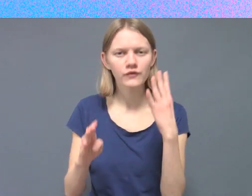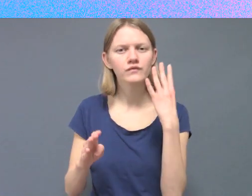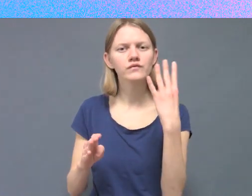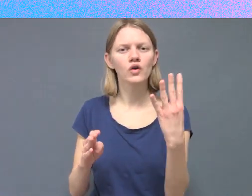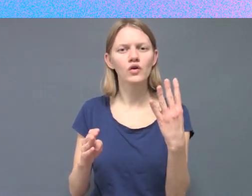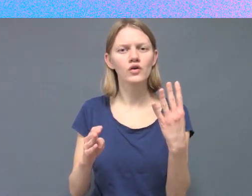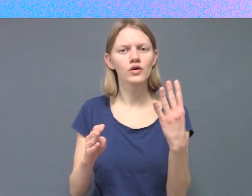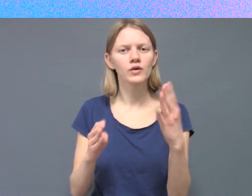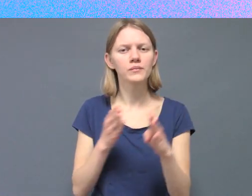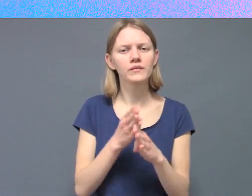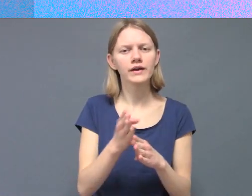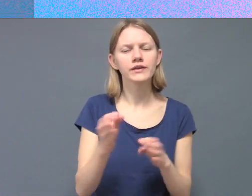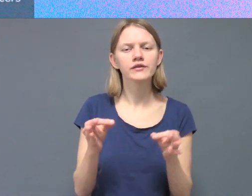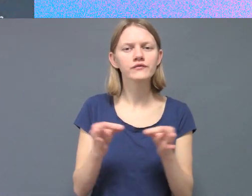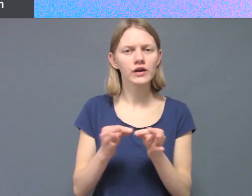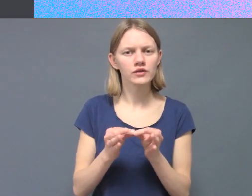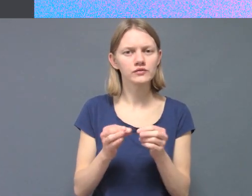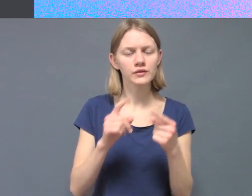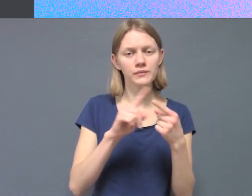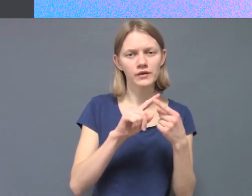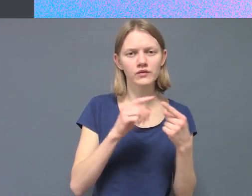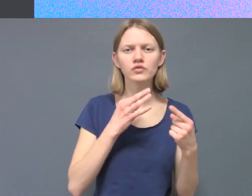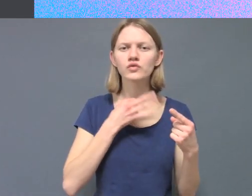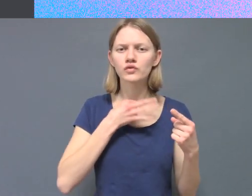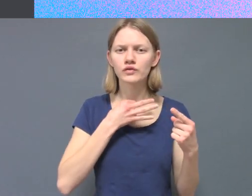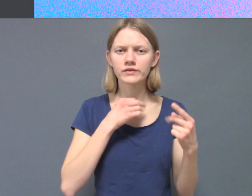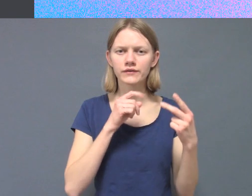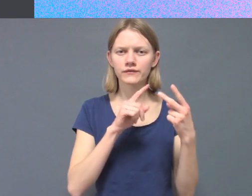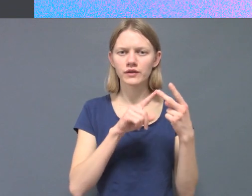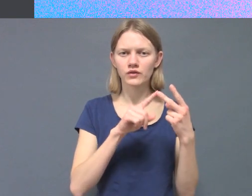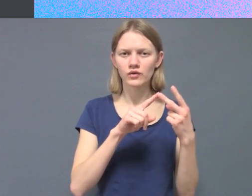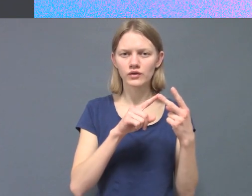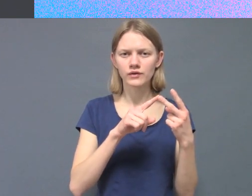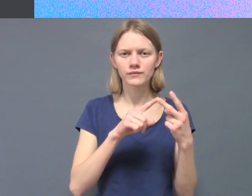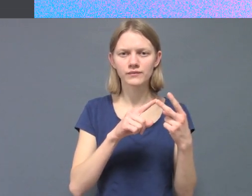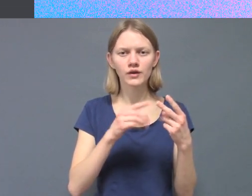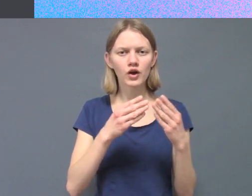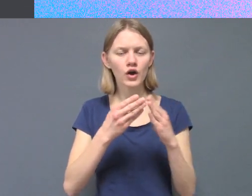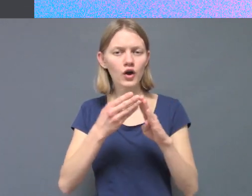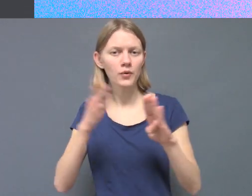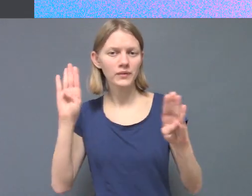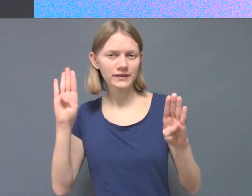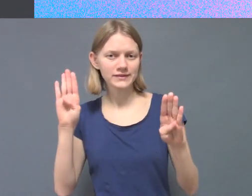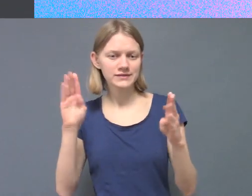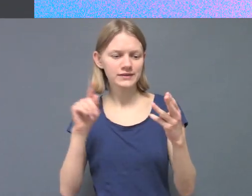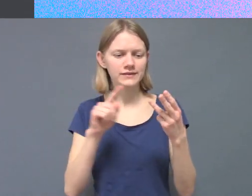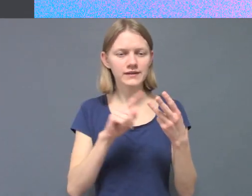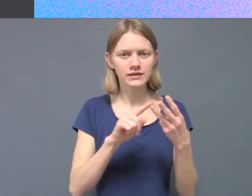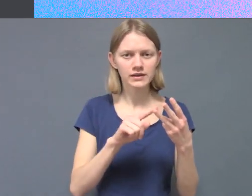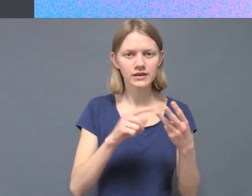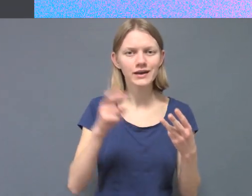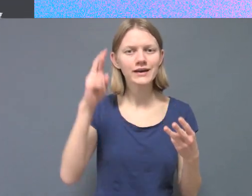future of blockchain. They help to run and test the network, they form Mina content and participate in the significant discussions